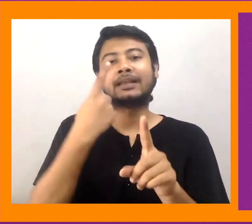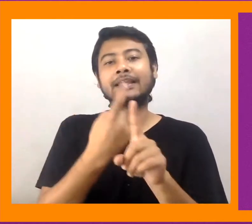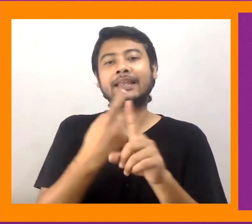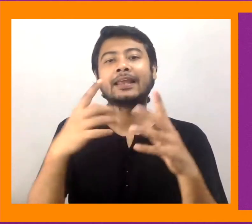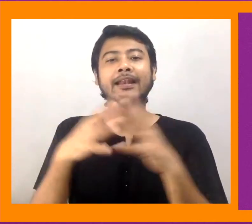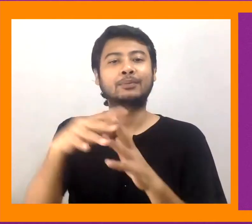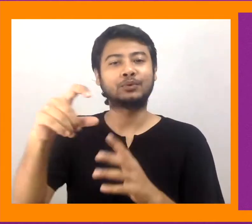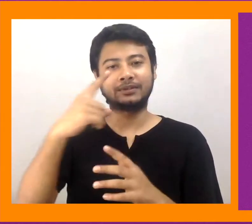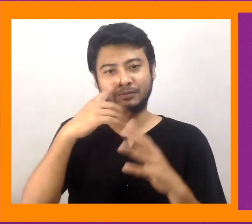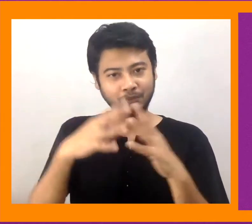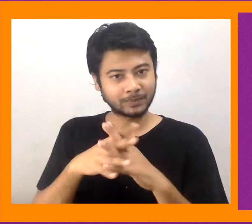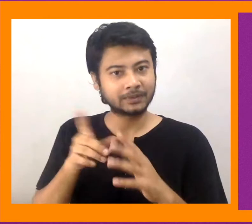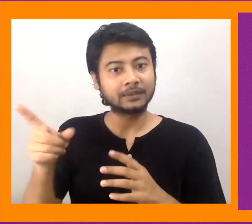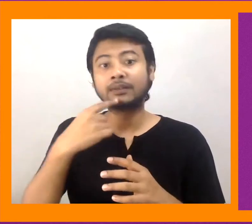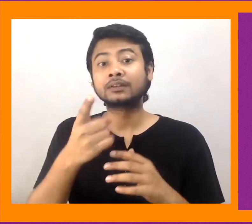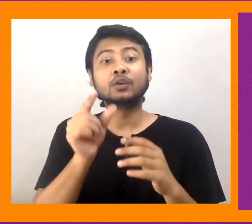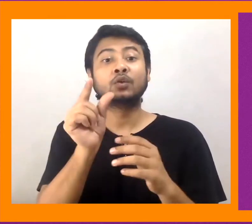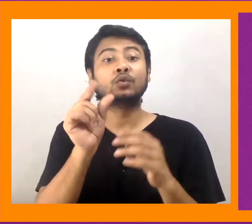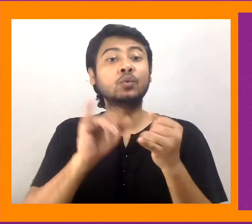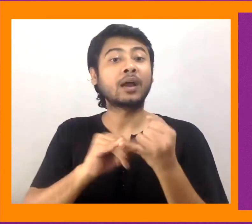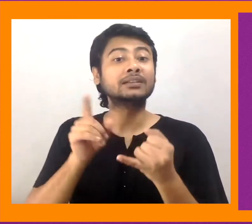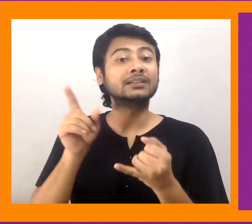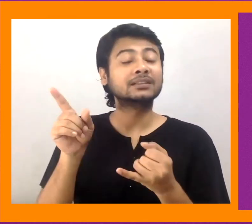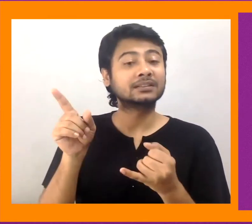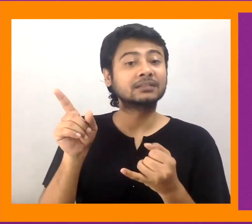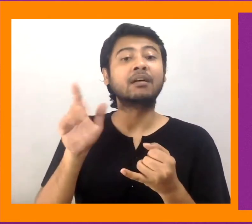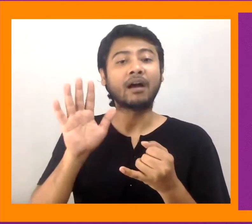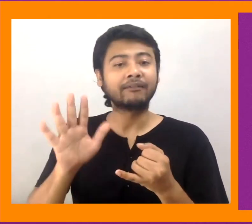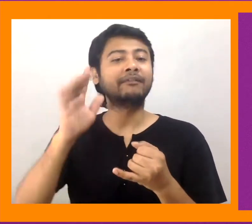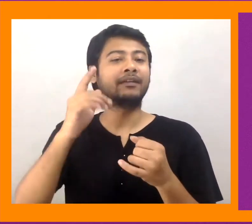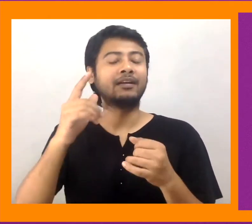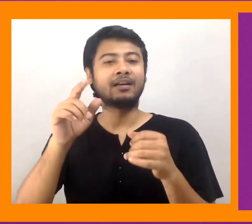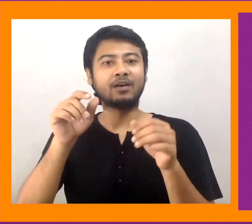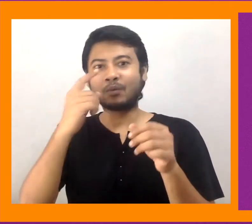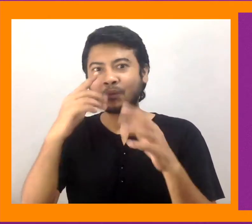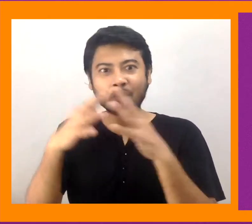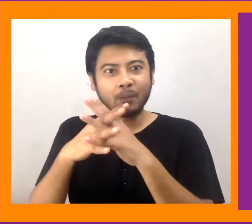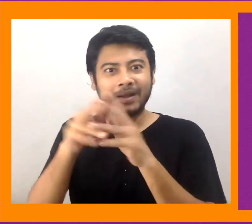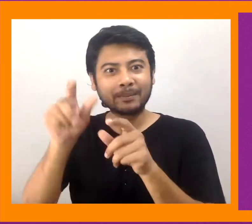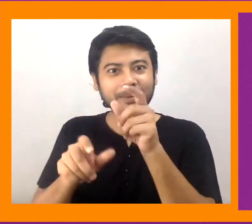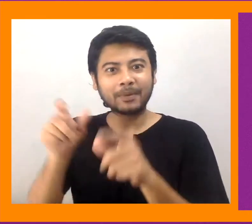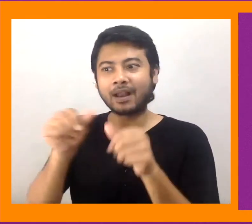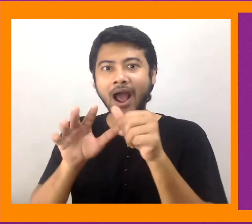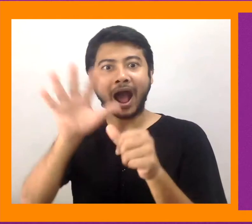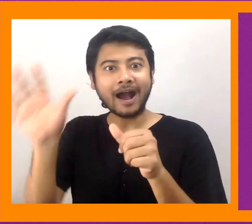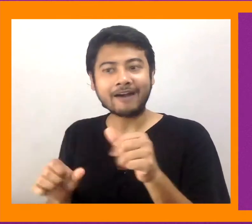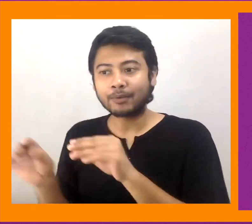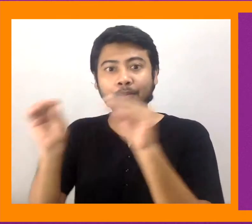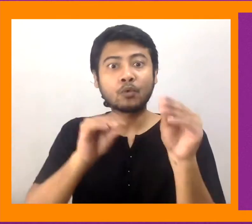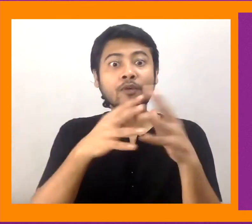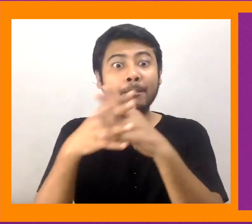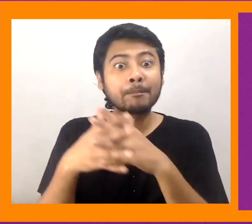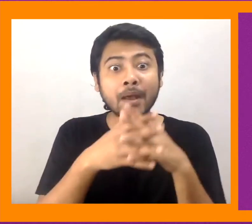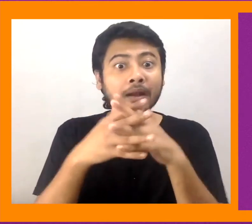noted the differential ways in which the legal system in the United States treated African American women and the limitations in